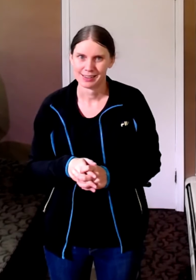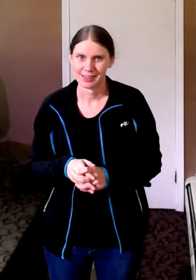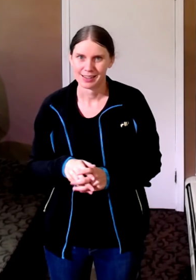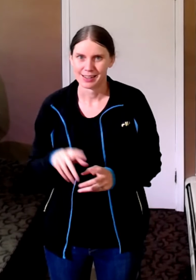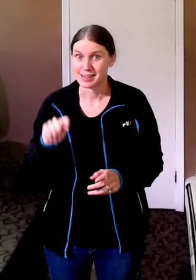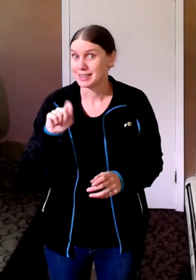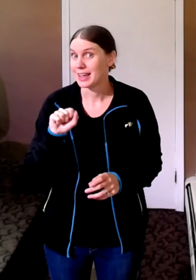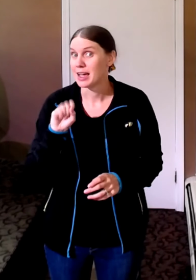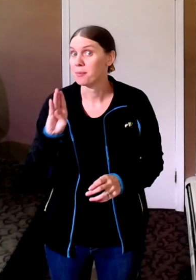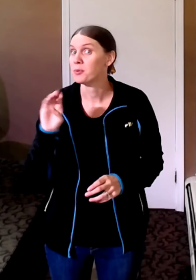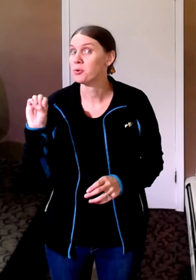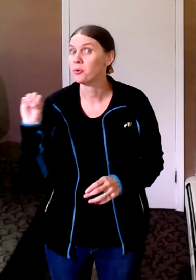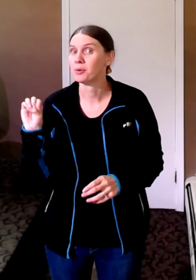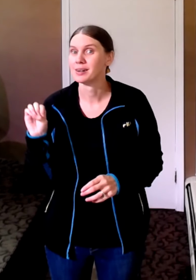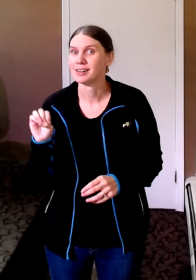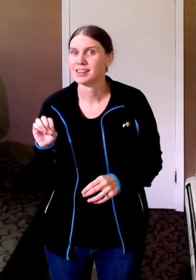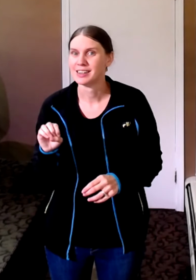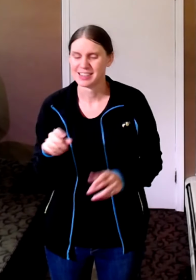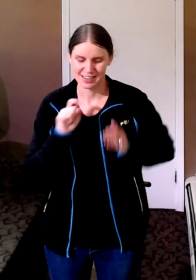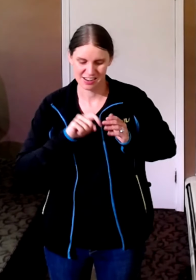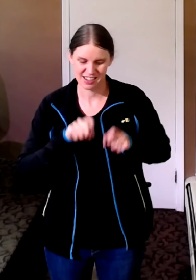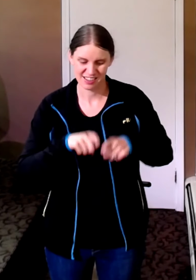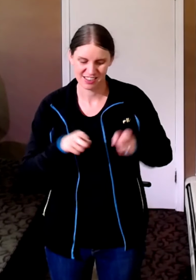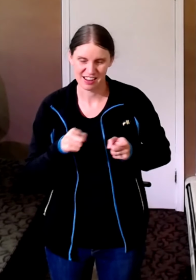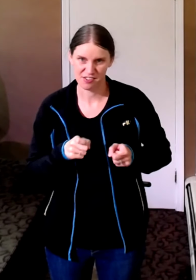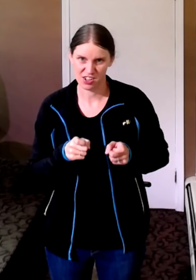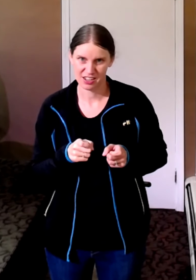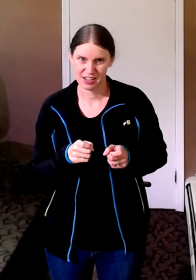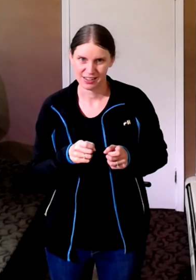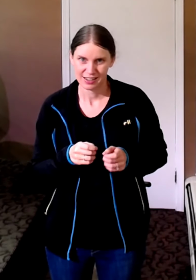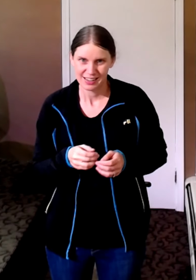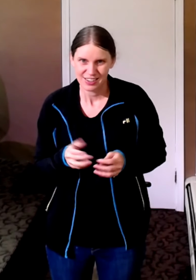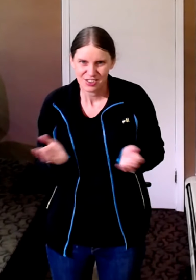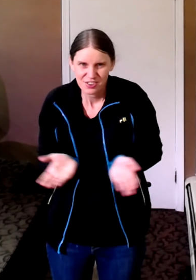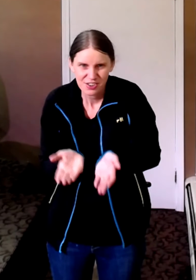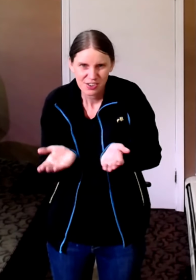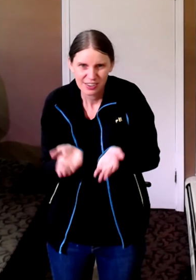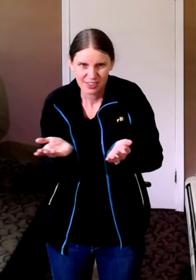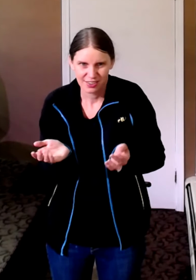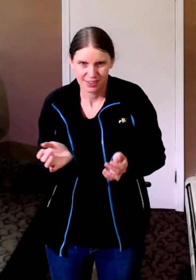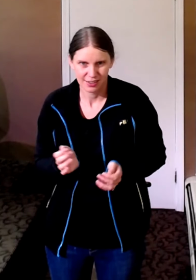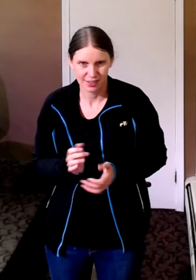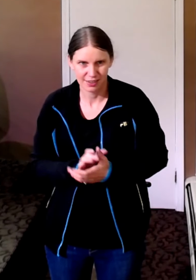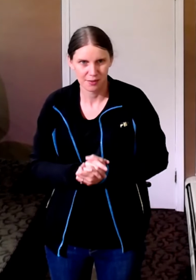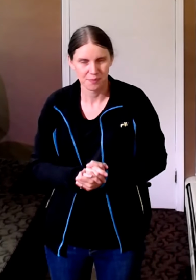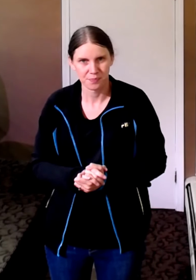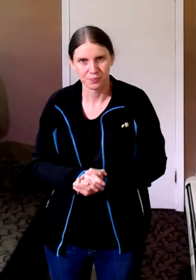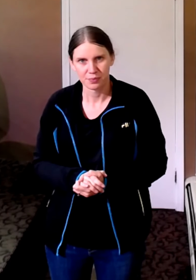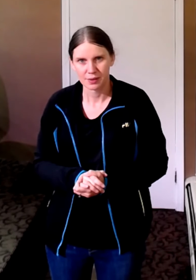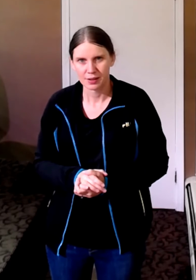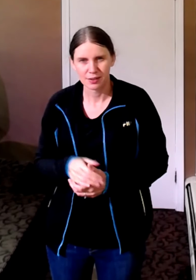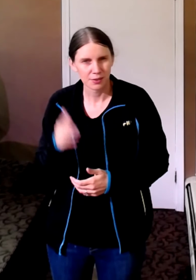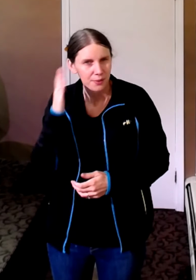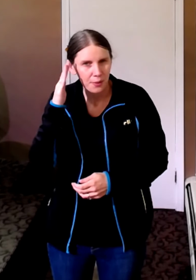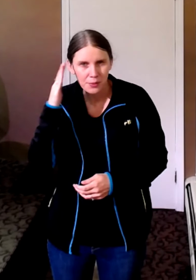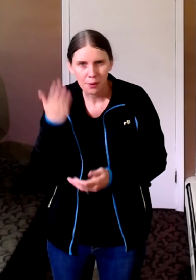Taboo, for some reason, to the sinful heart is so enticing. The